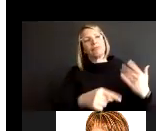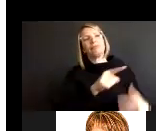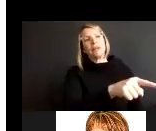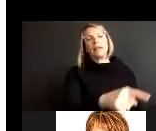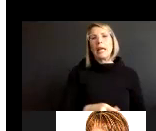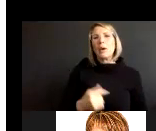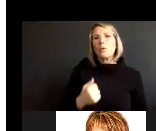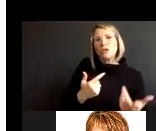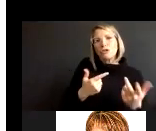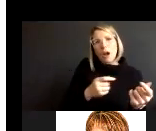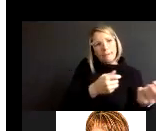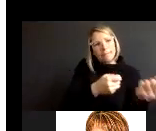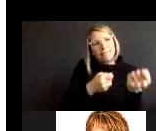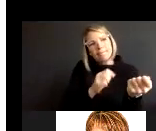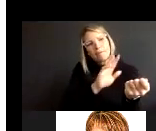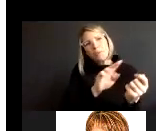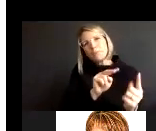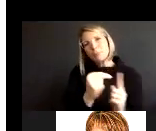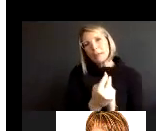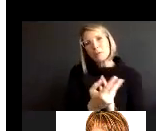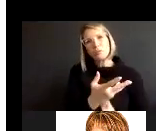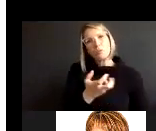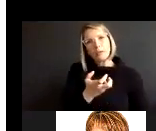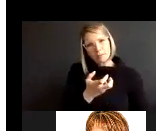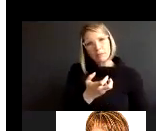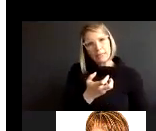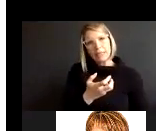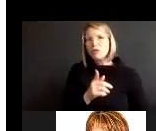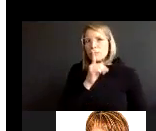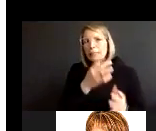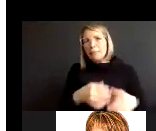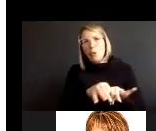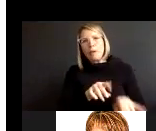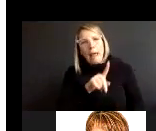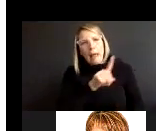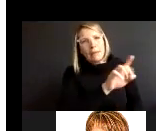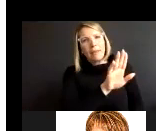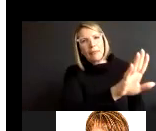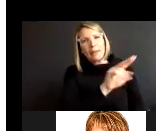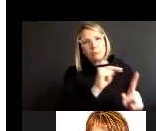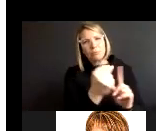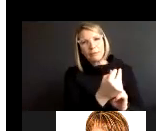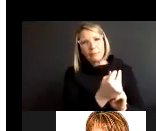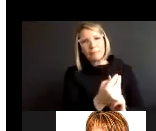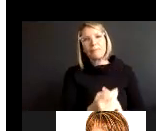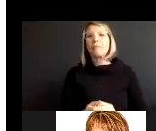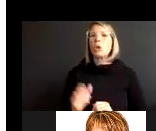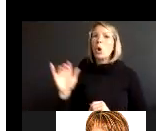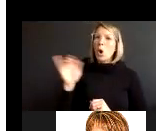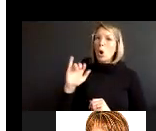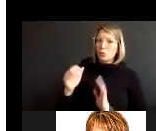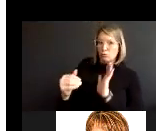insight into the actual issue. The other point that we make with clinicians in particular, when they're